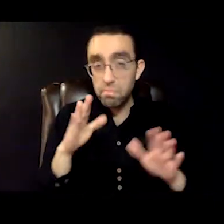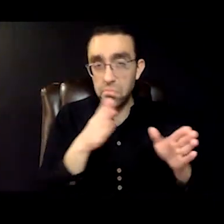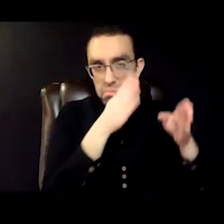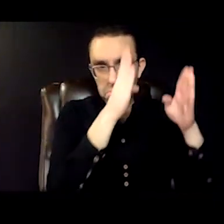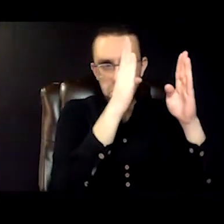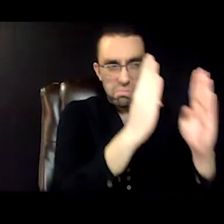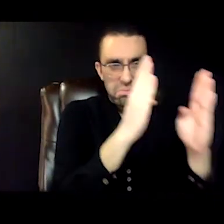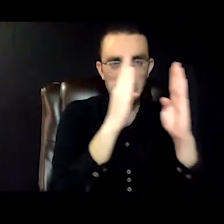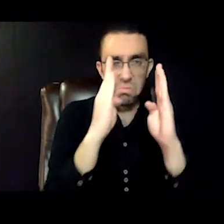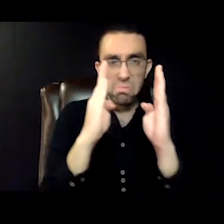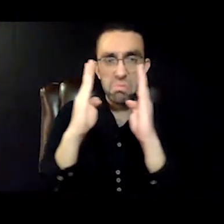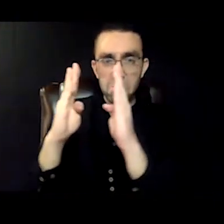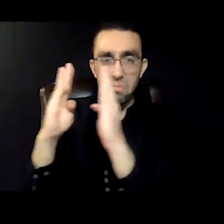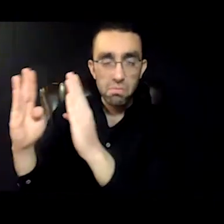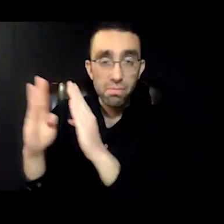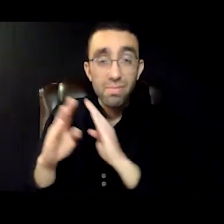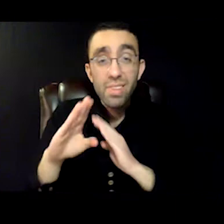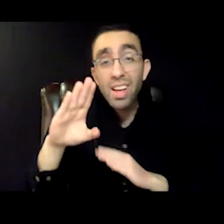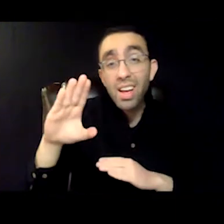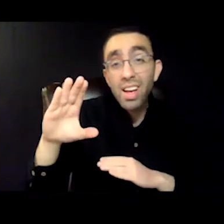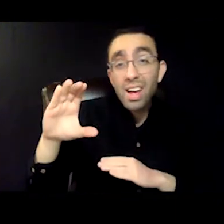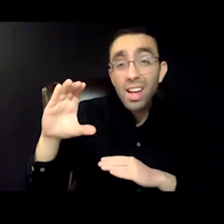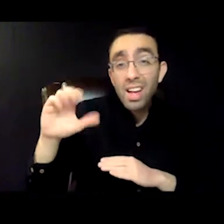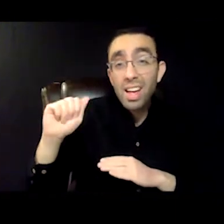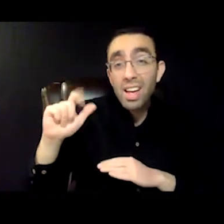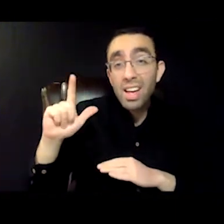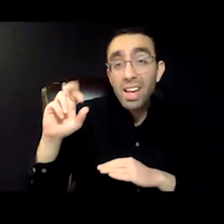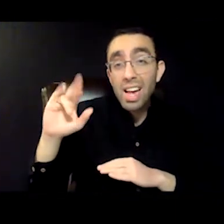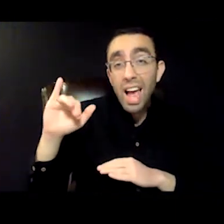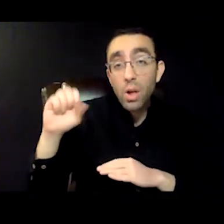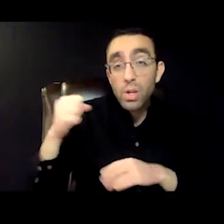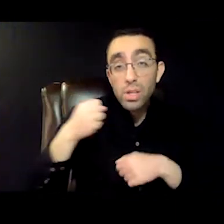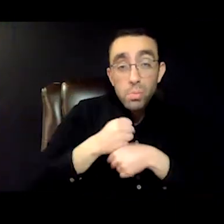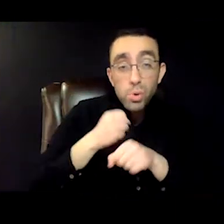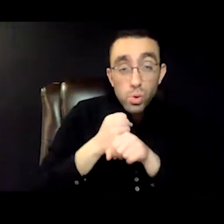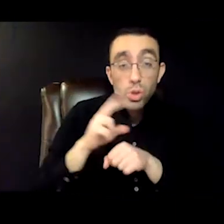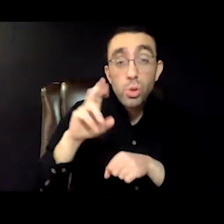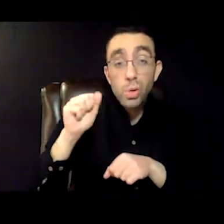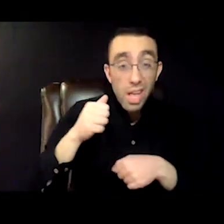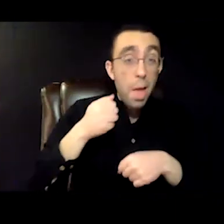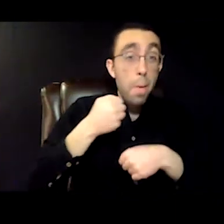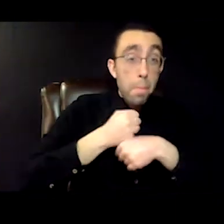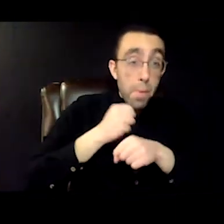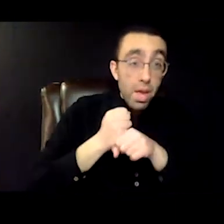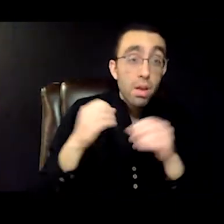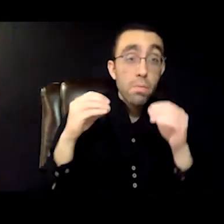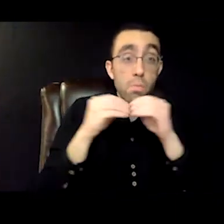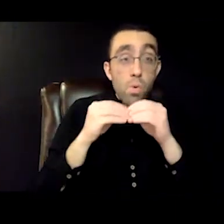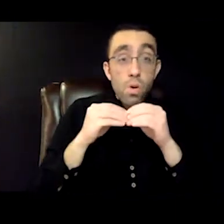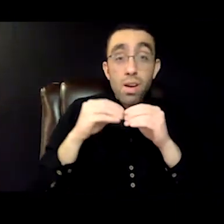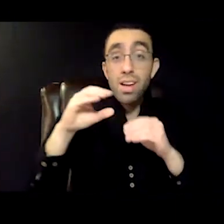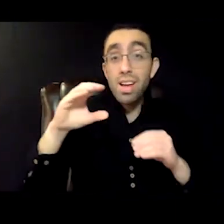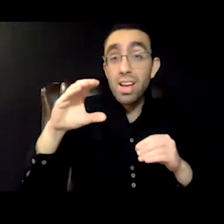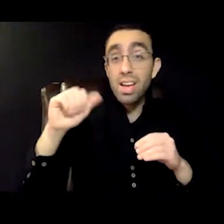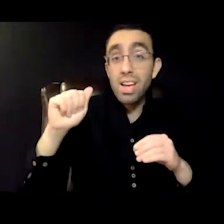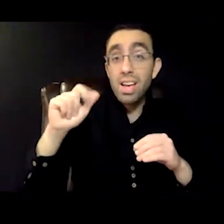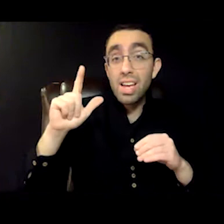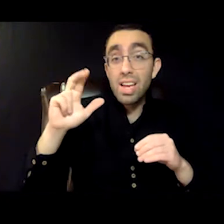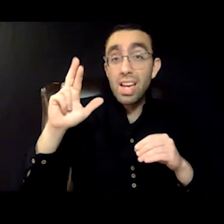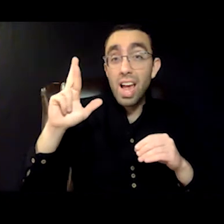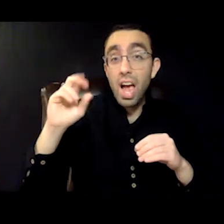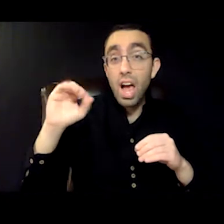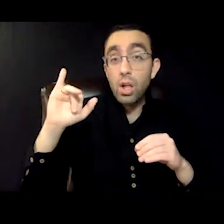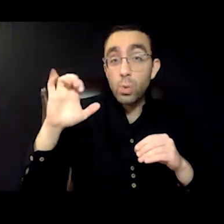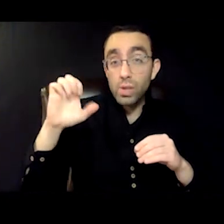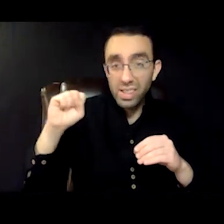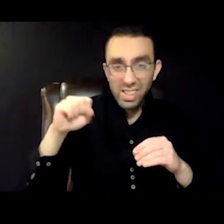this, you know, calories produced, the USA is producing more calories than anybody else. Now, when you go